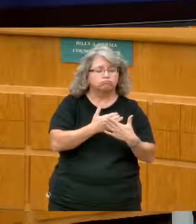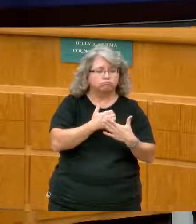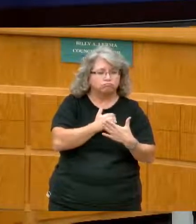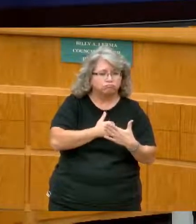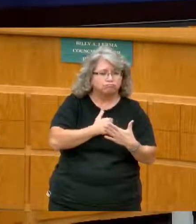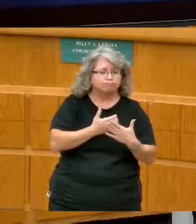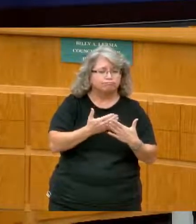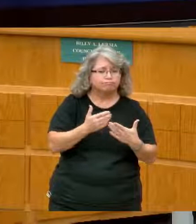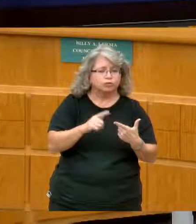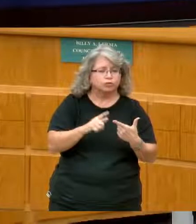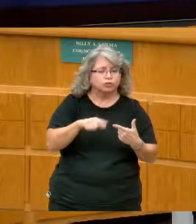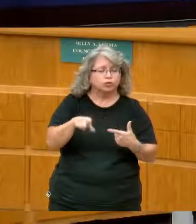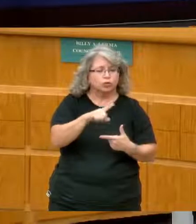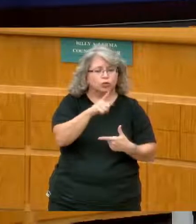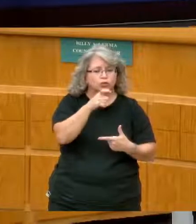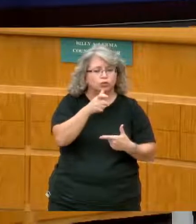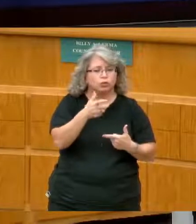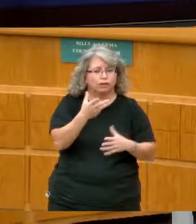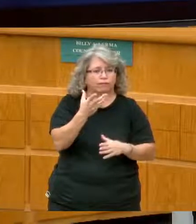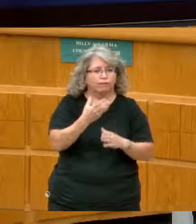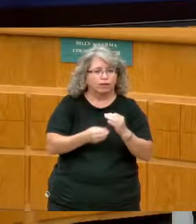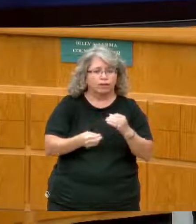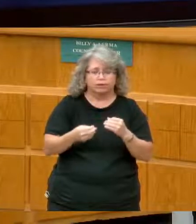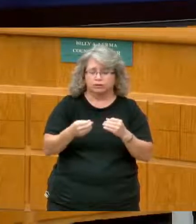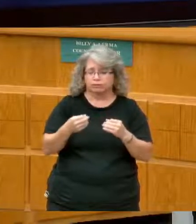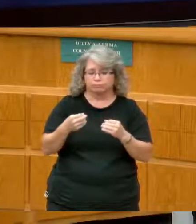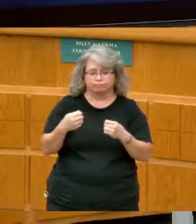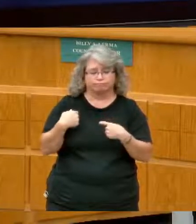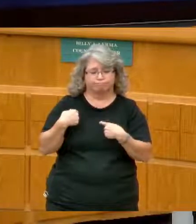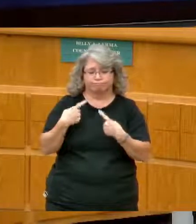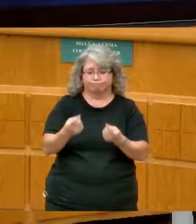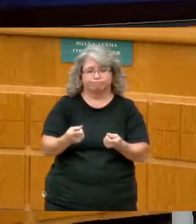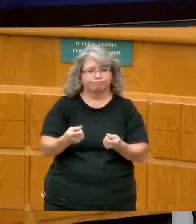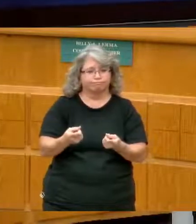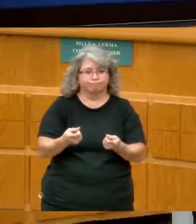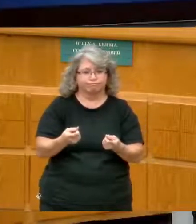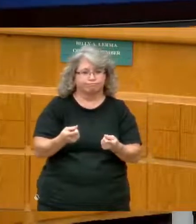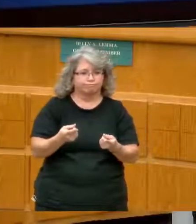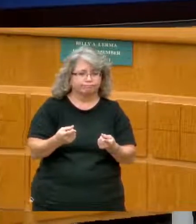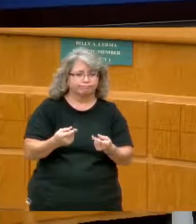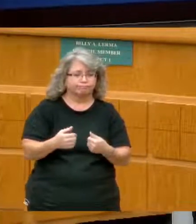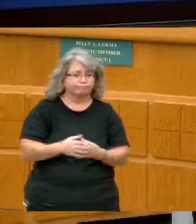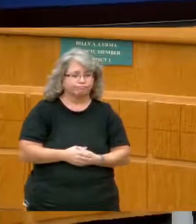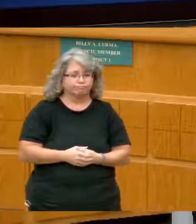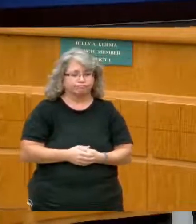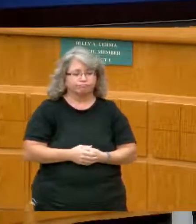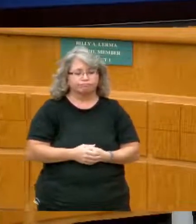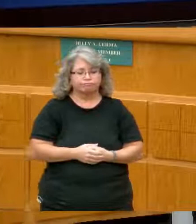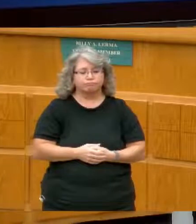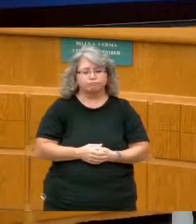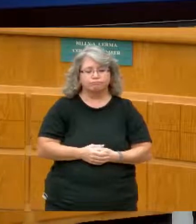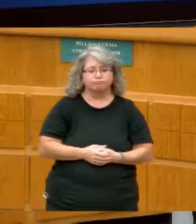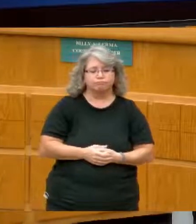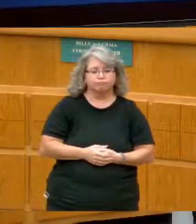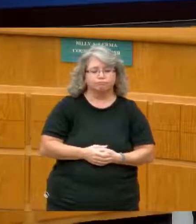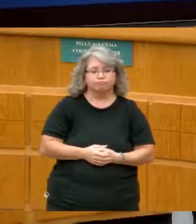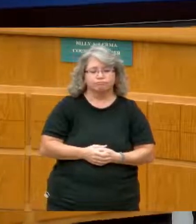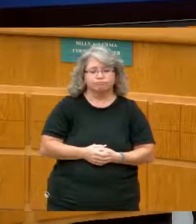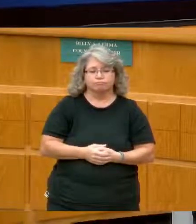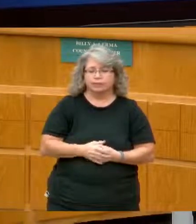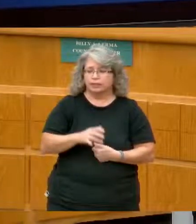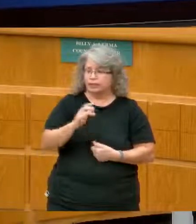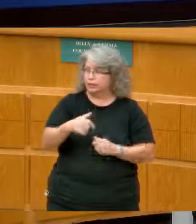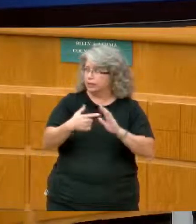even the ones from January, from this new year. Next slide. These are the hospitalizations, and